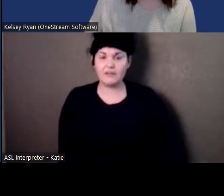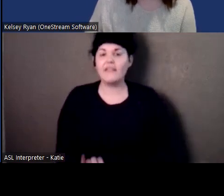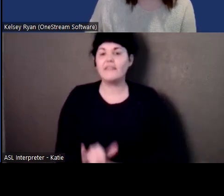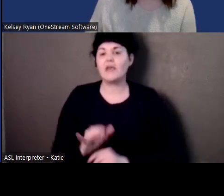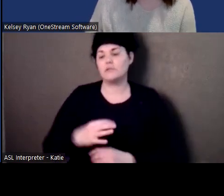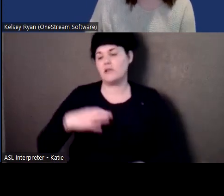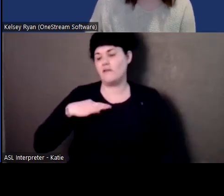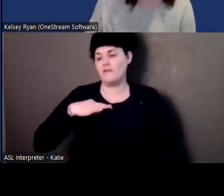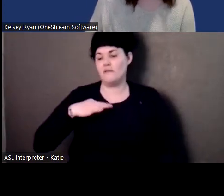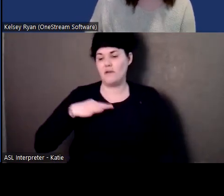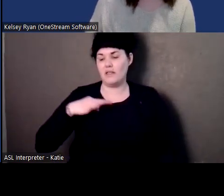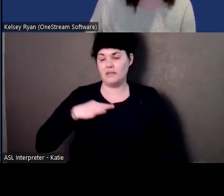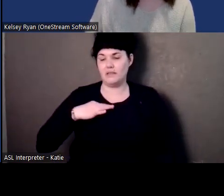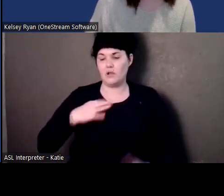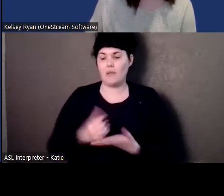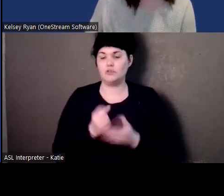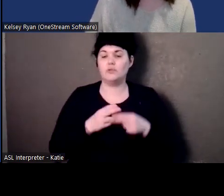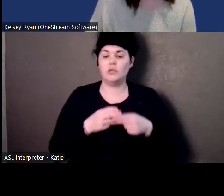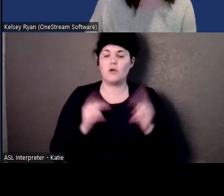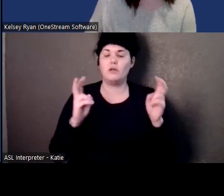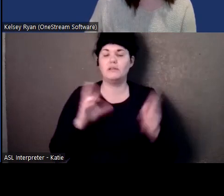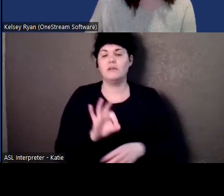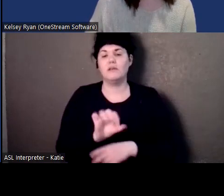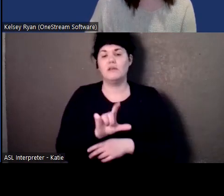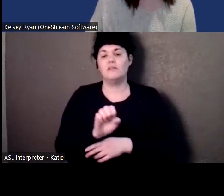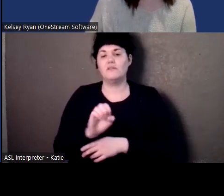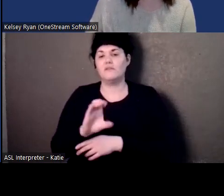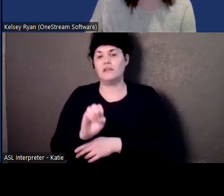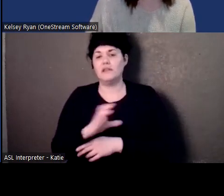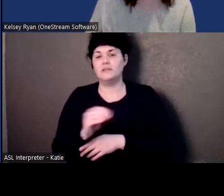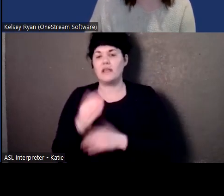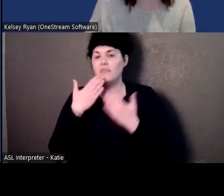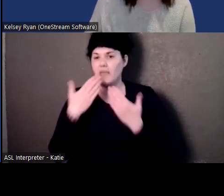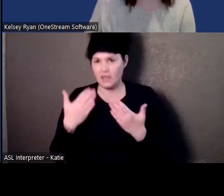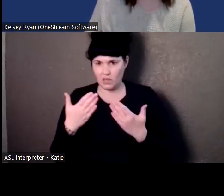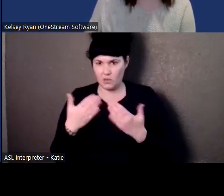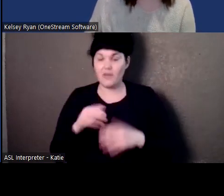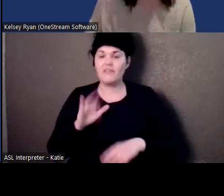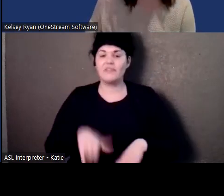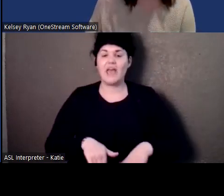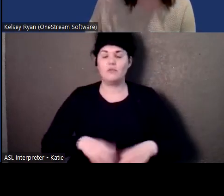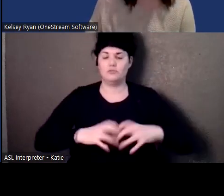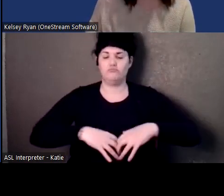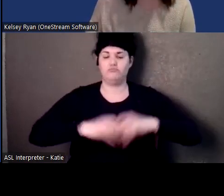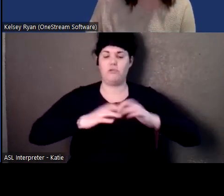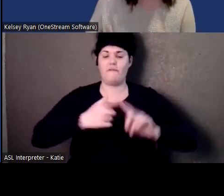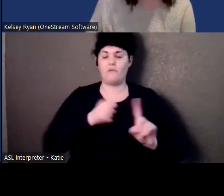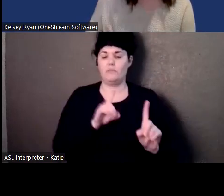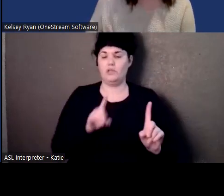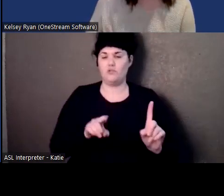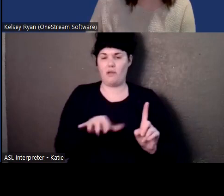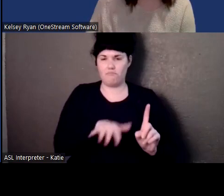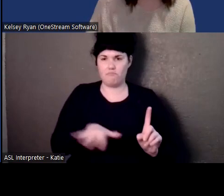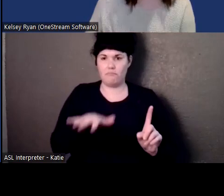Fleece and Thank You. So they're actually born and bred out of the Metro Detroit area. And so providing these